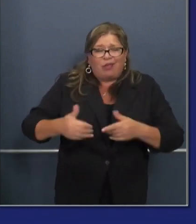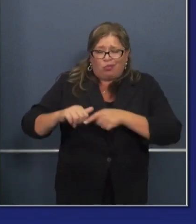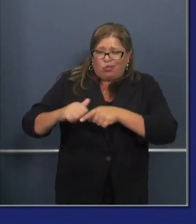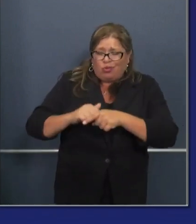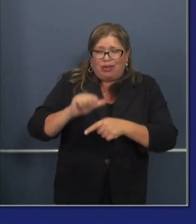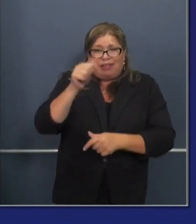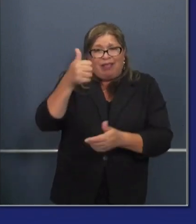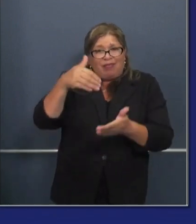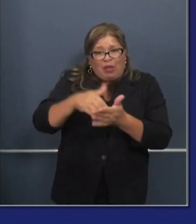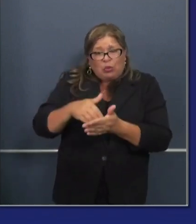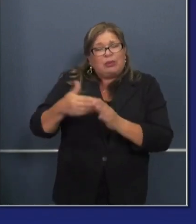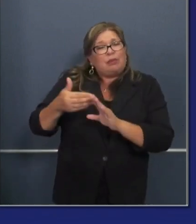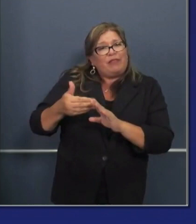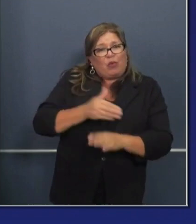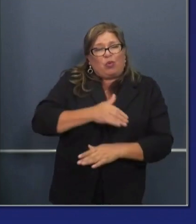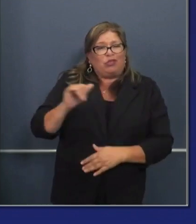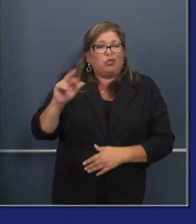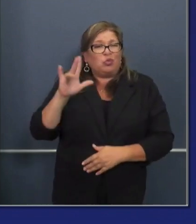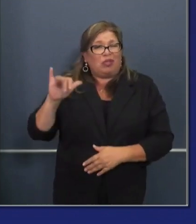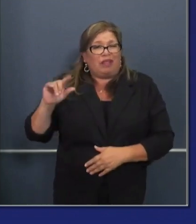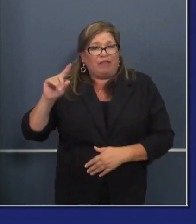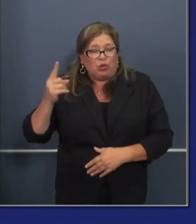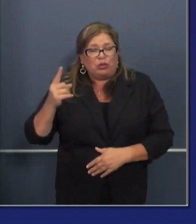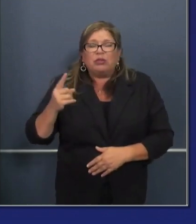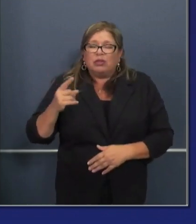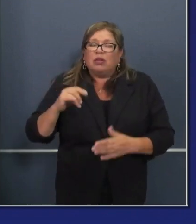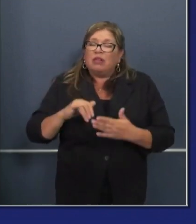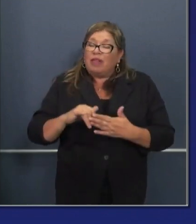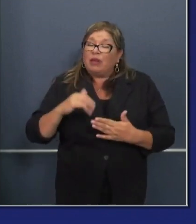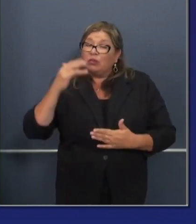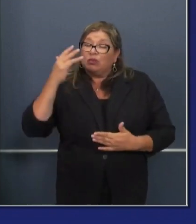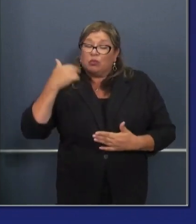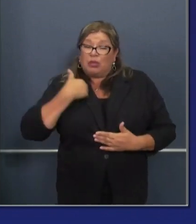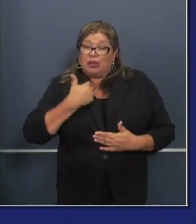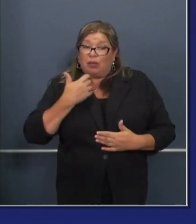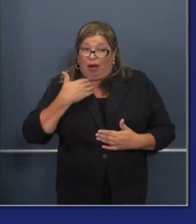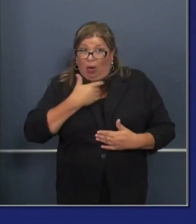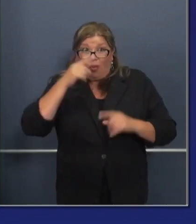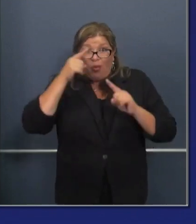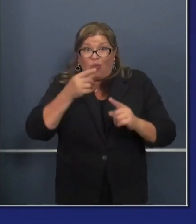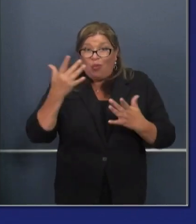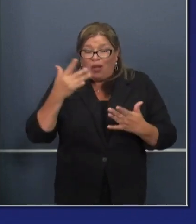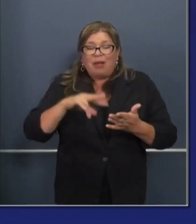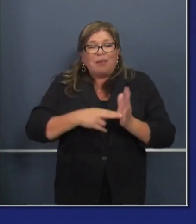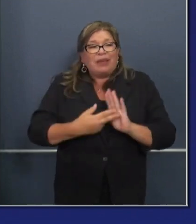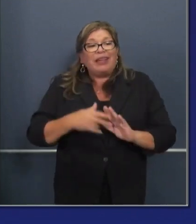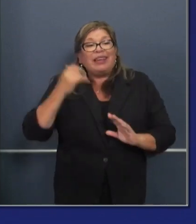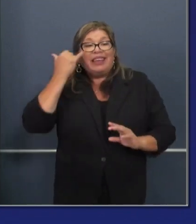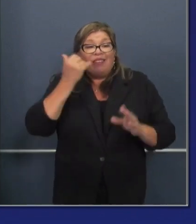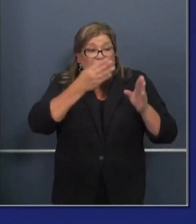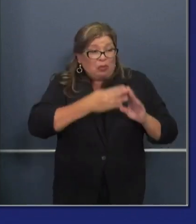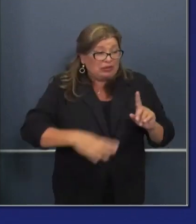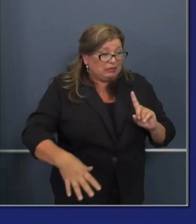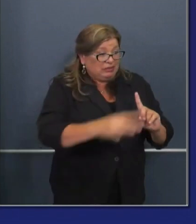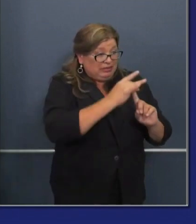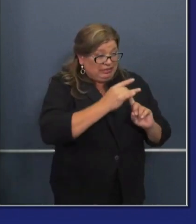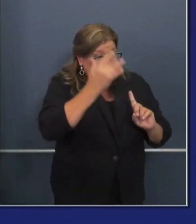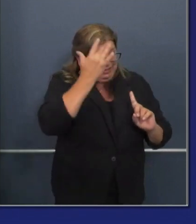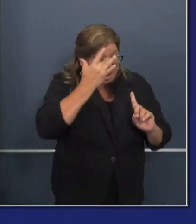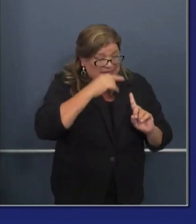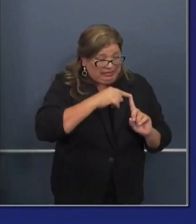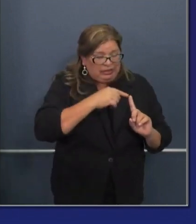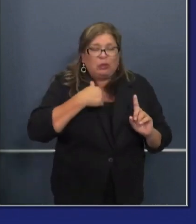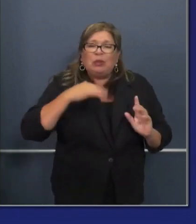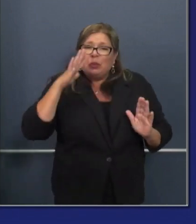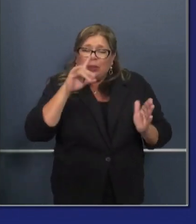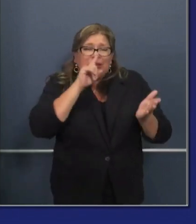as our cases increase, and we have the goal to make sure that every case in California receives the type of disease